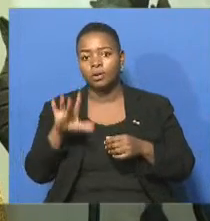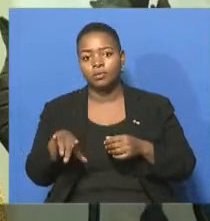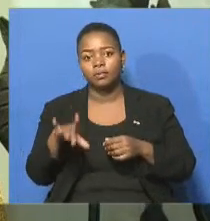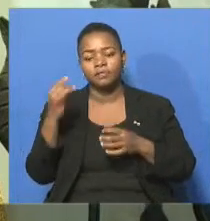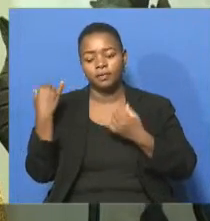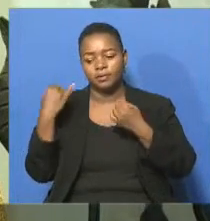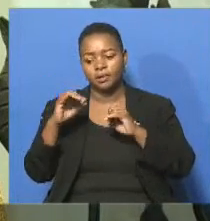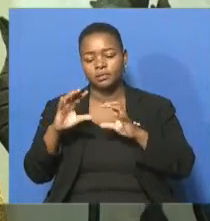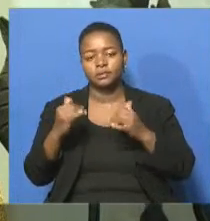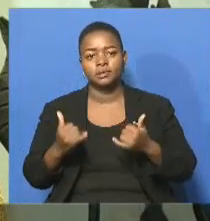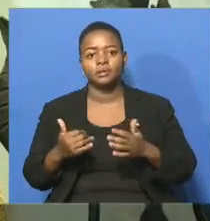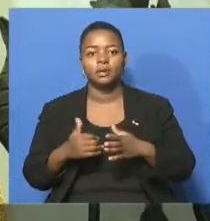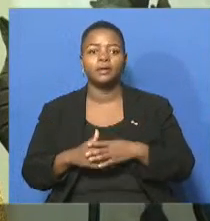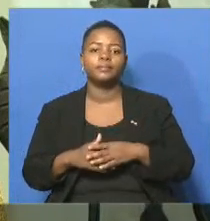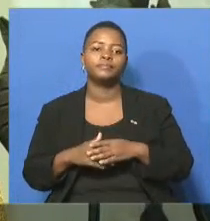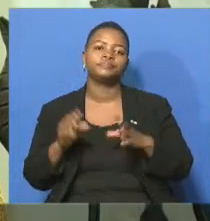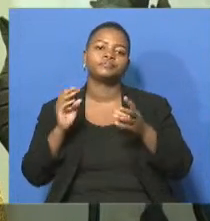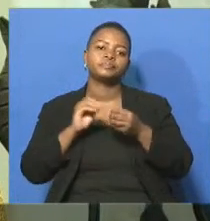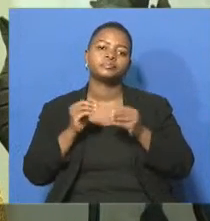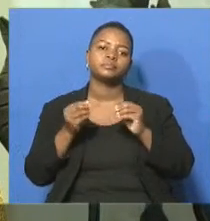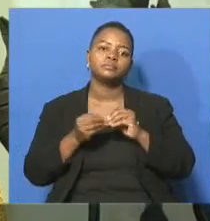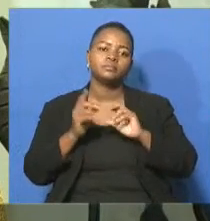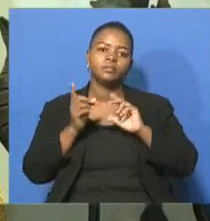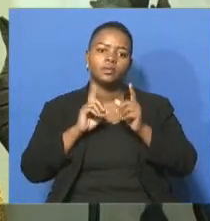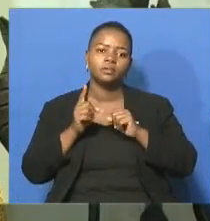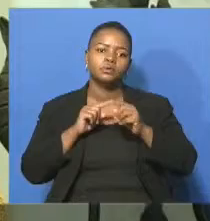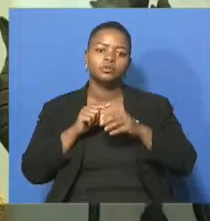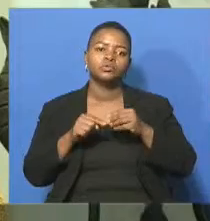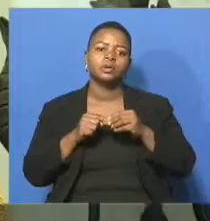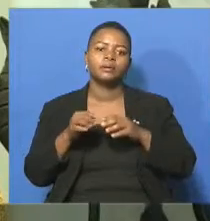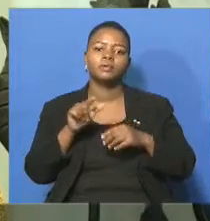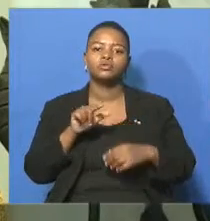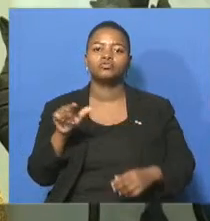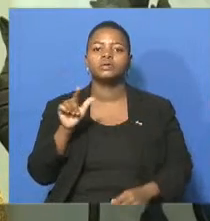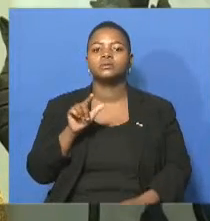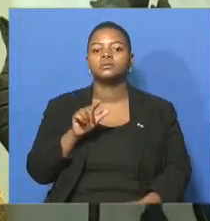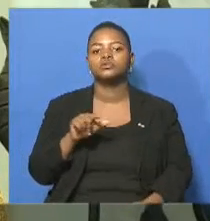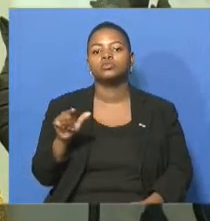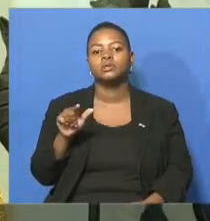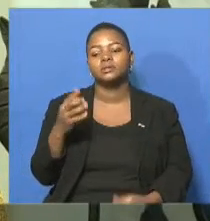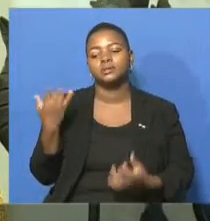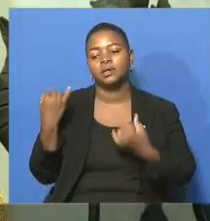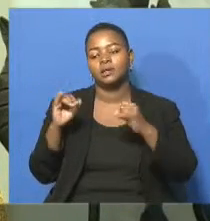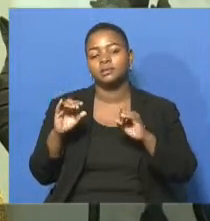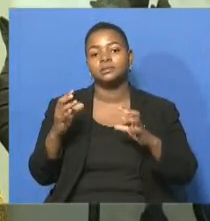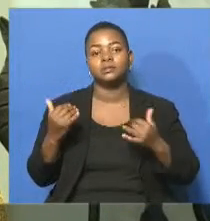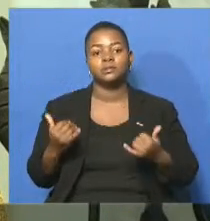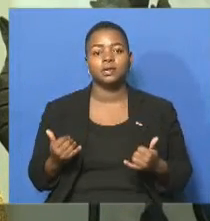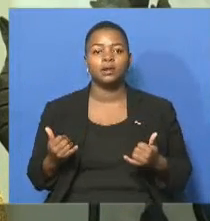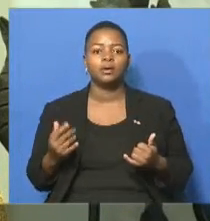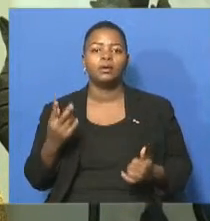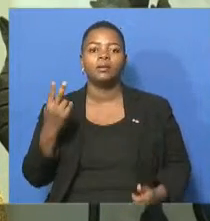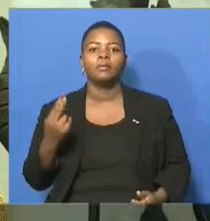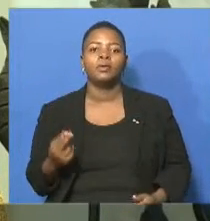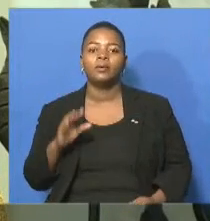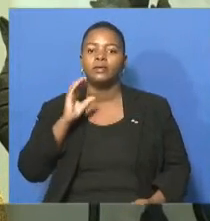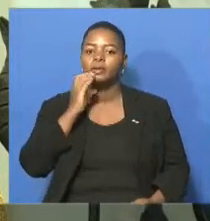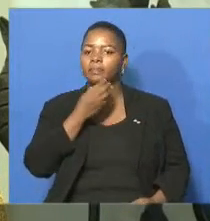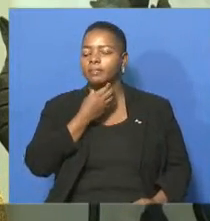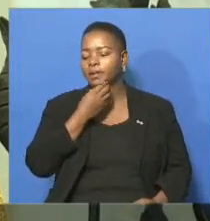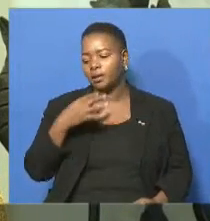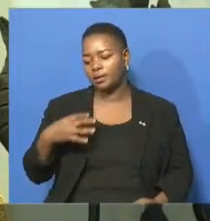day. And obviously there were statistics around from 2020 to this date, both male and